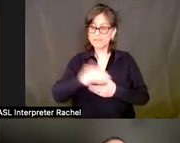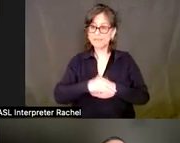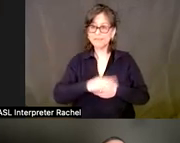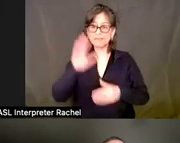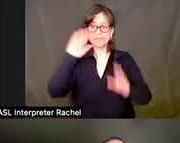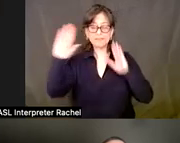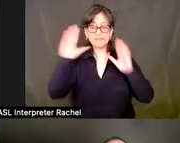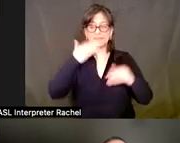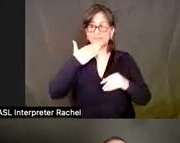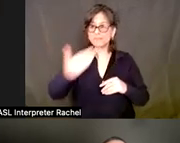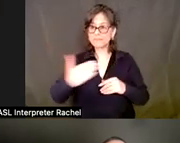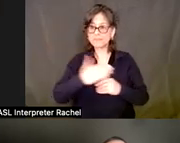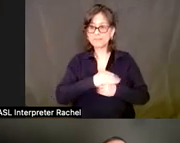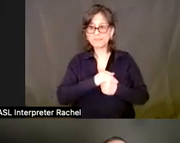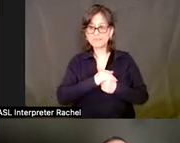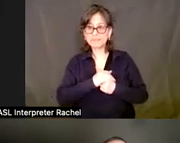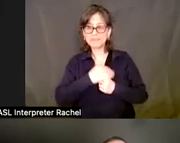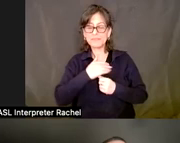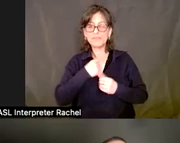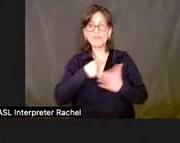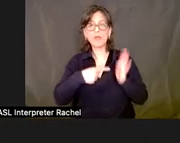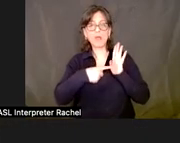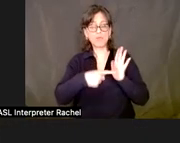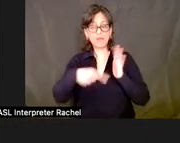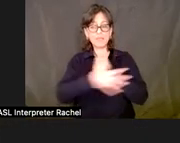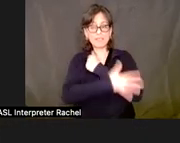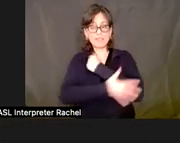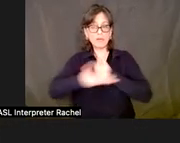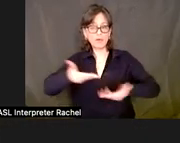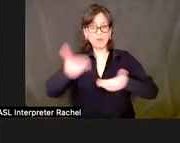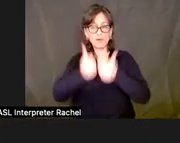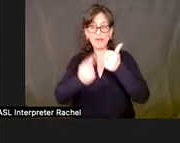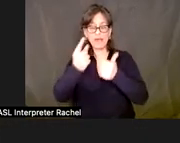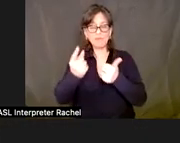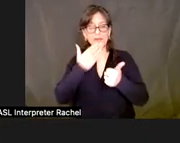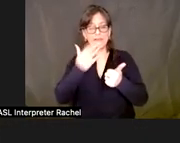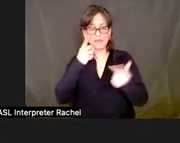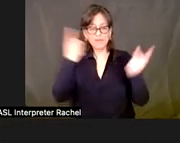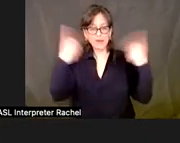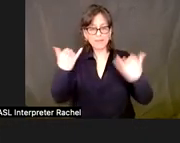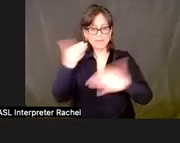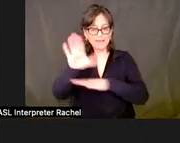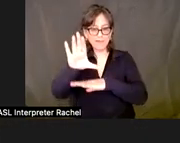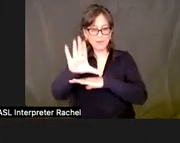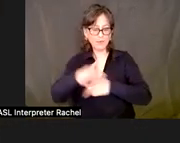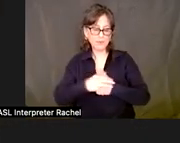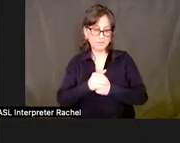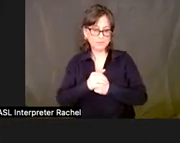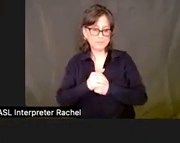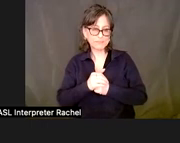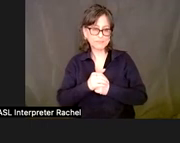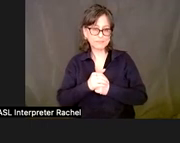Great. Thank you, Anthony. On behalf of the county, I'd like to welcome all of you and thank you for being here this afternoon. The